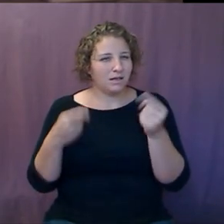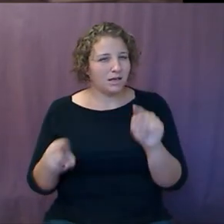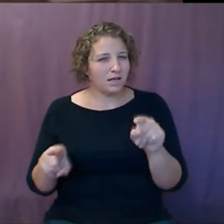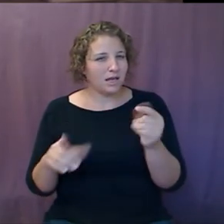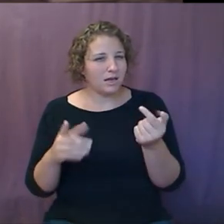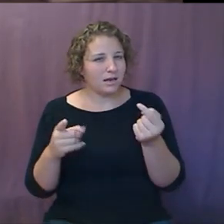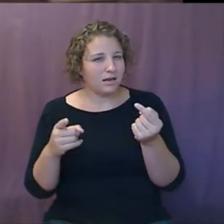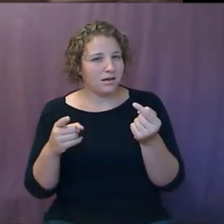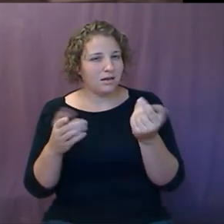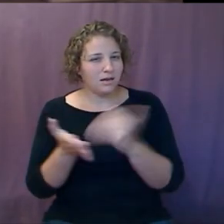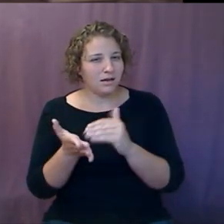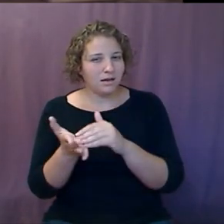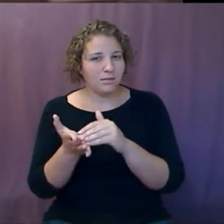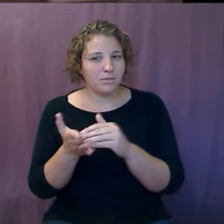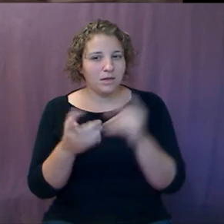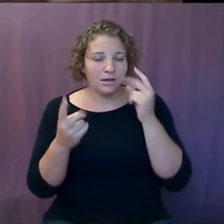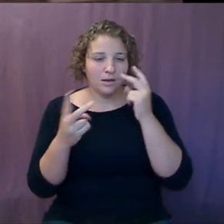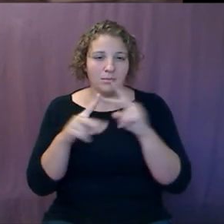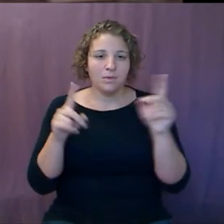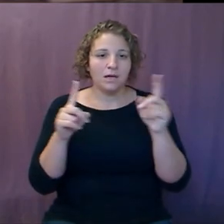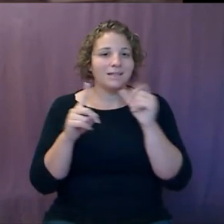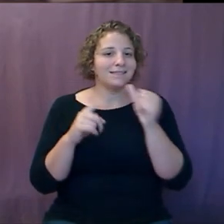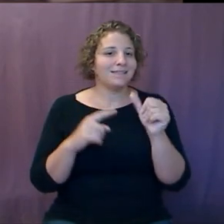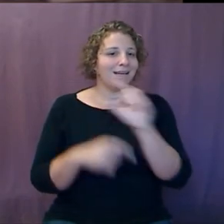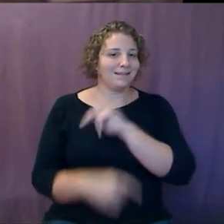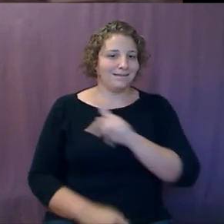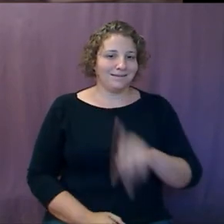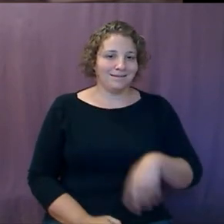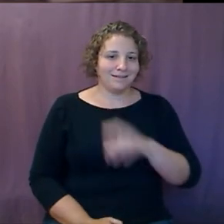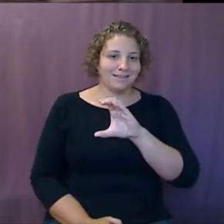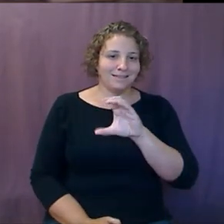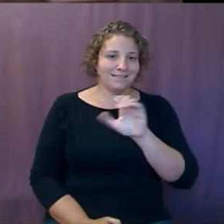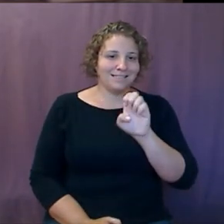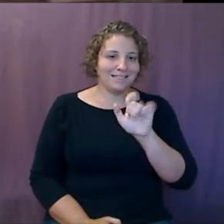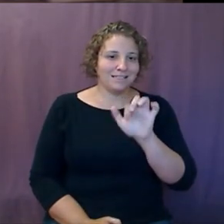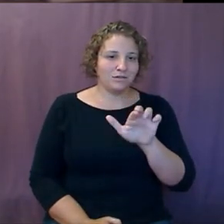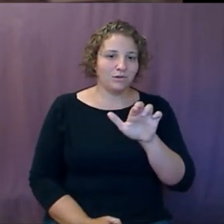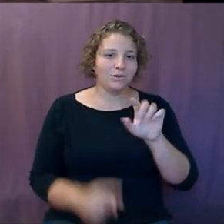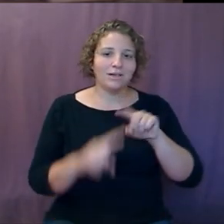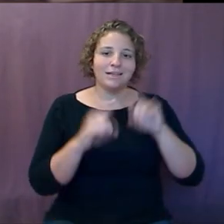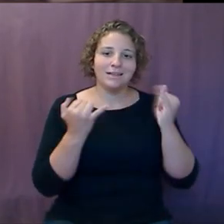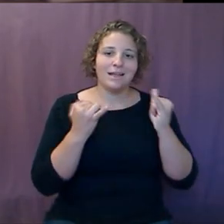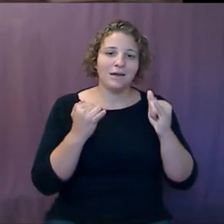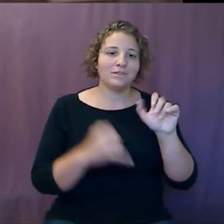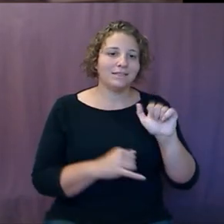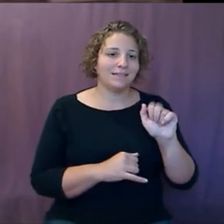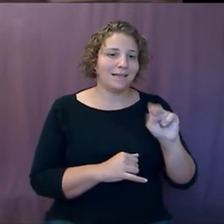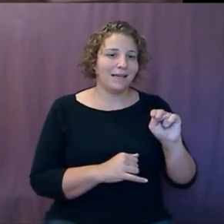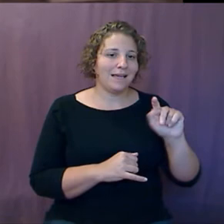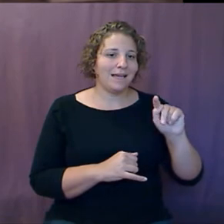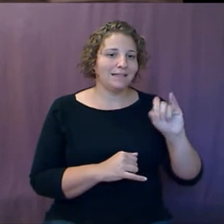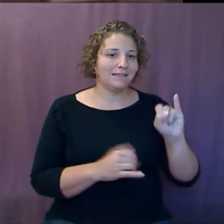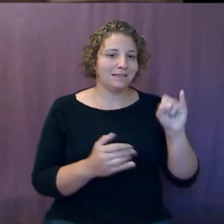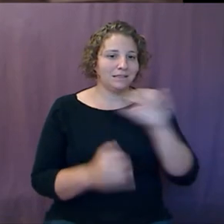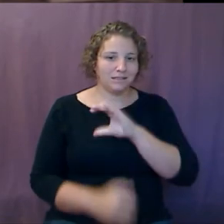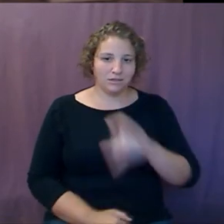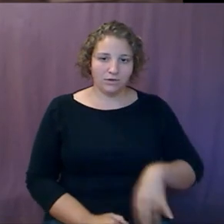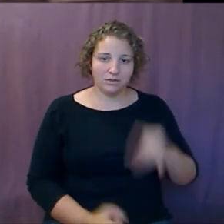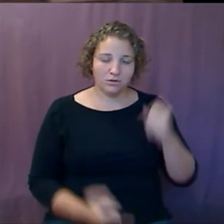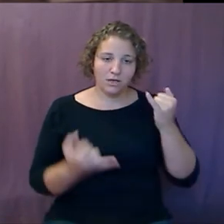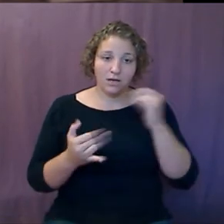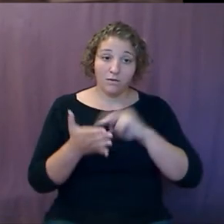this time that individual is the Antichrist who is demanding allegiance and worship and so verse 16 we got about this far